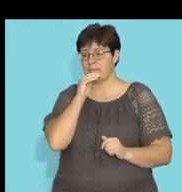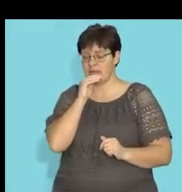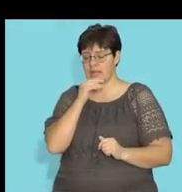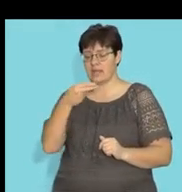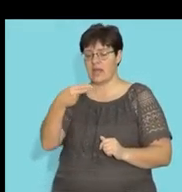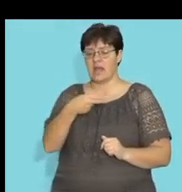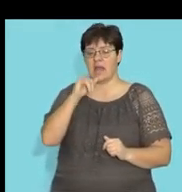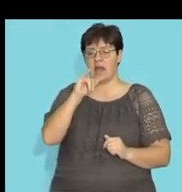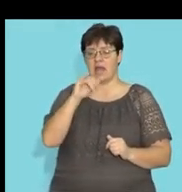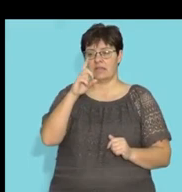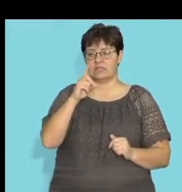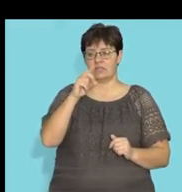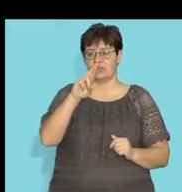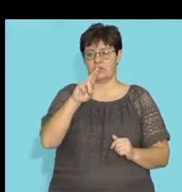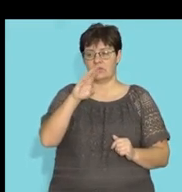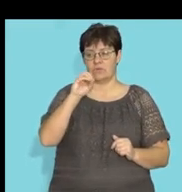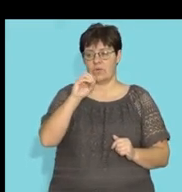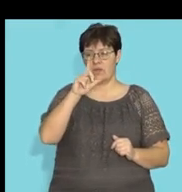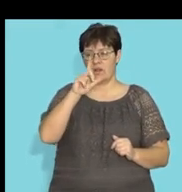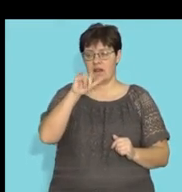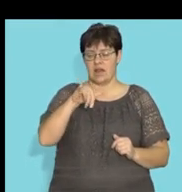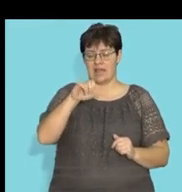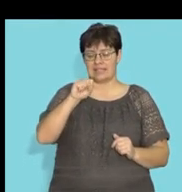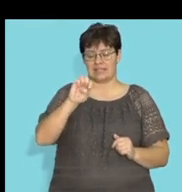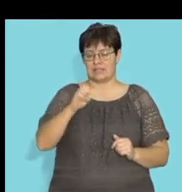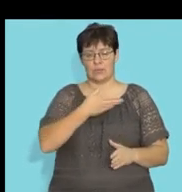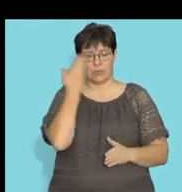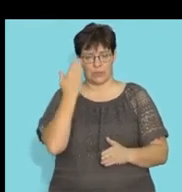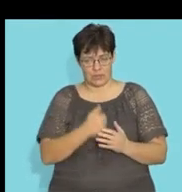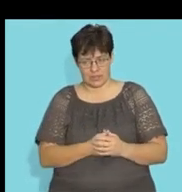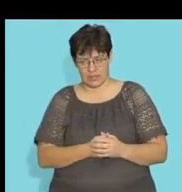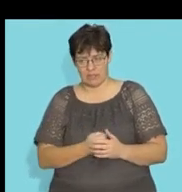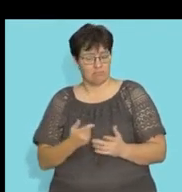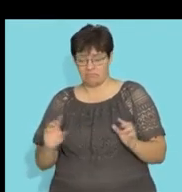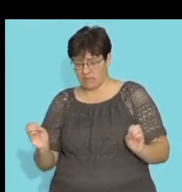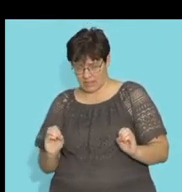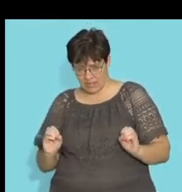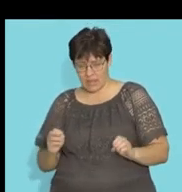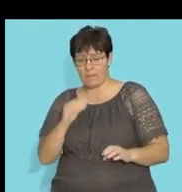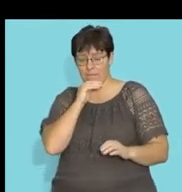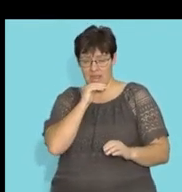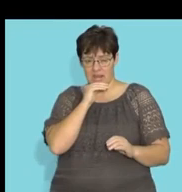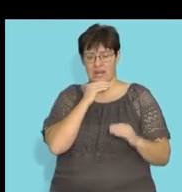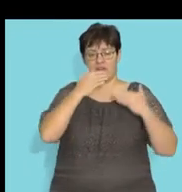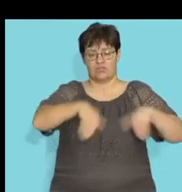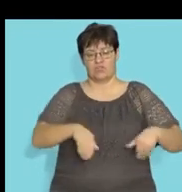not hydrolyze, which means if they do not hydrolyze, they